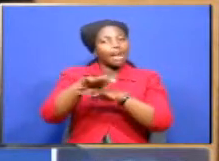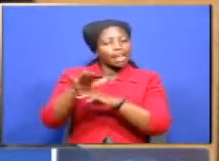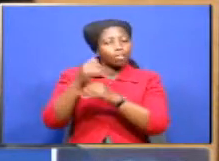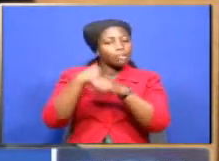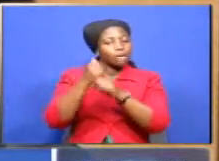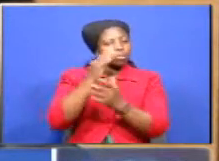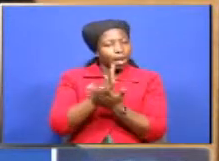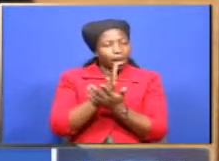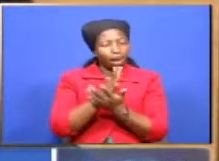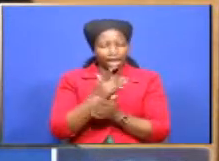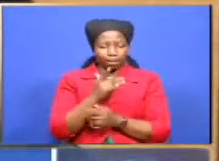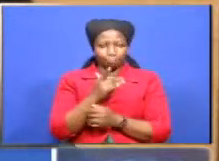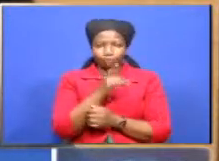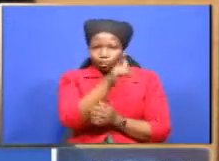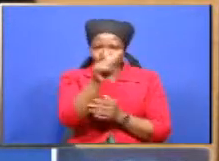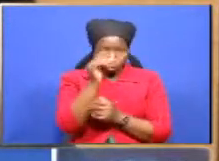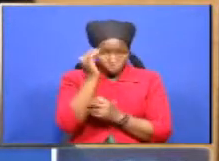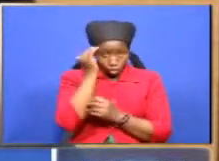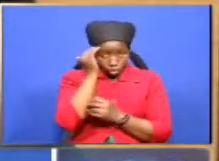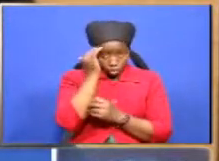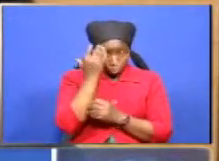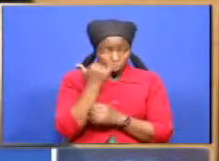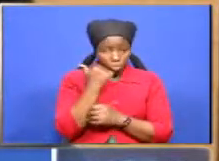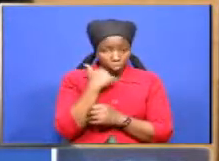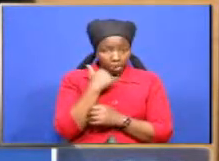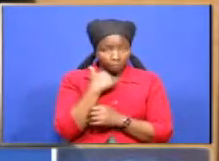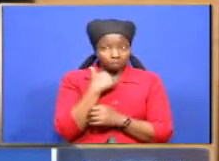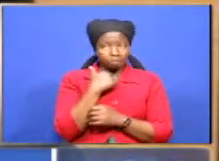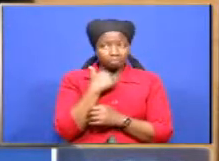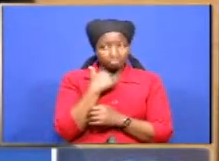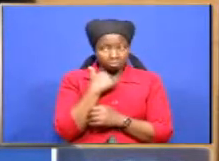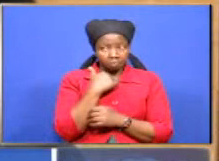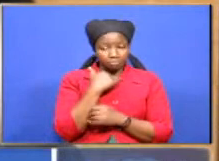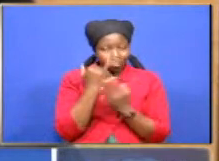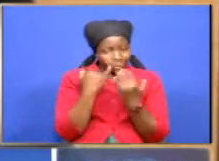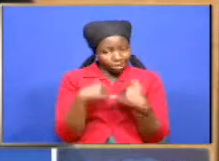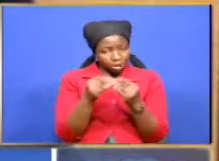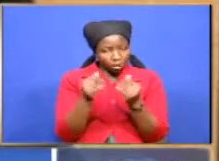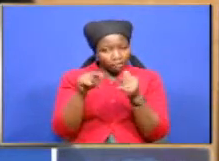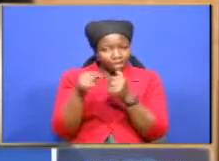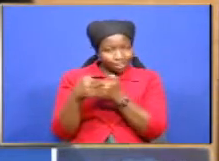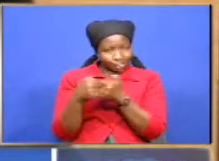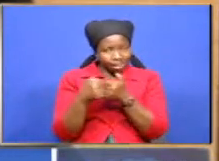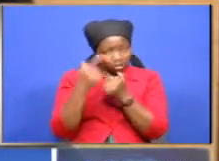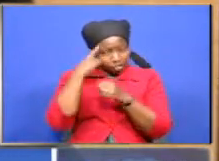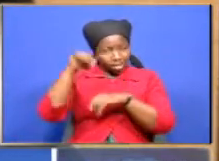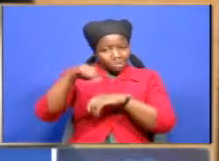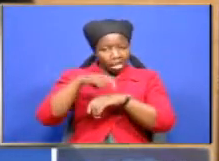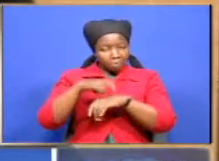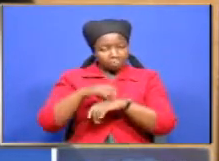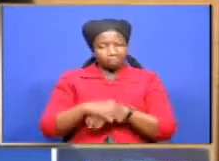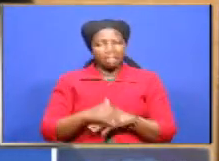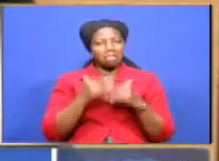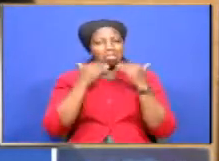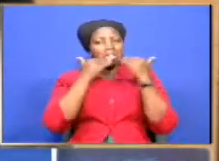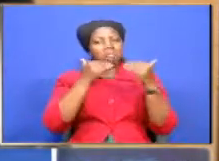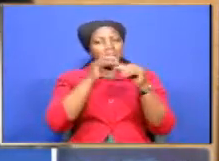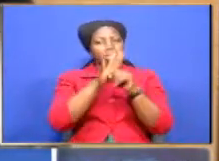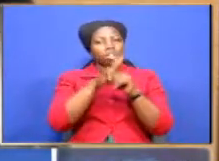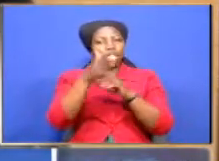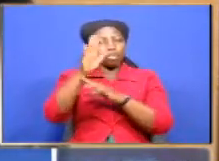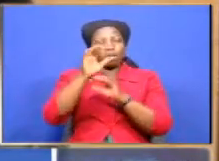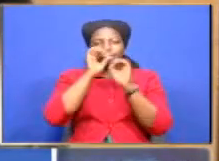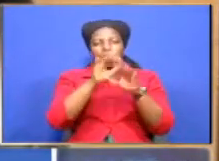know, we stand up against this challenge for the time being. Thank you very much, and may God bless